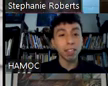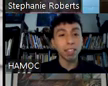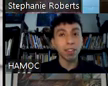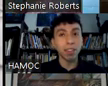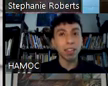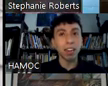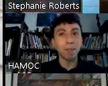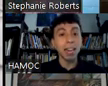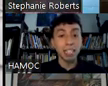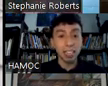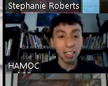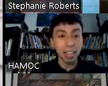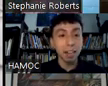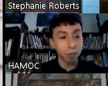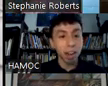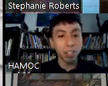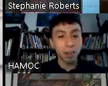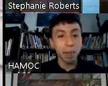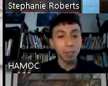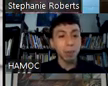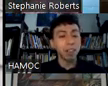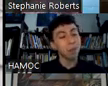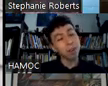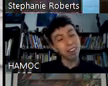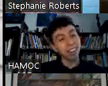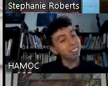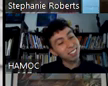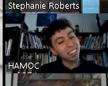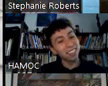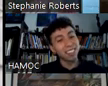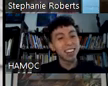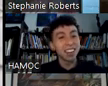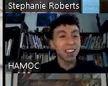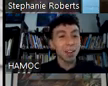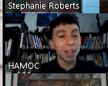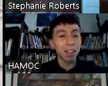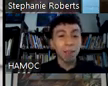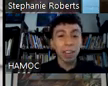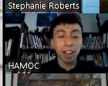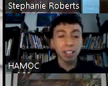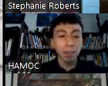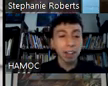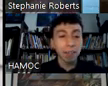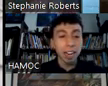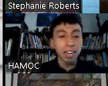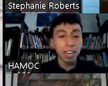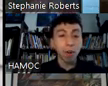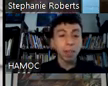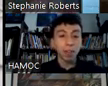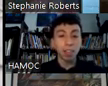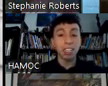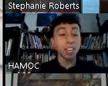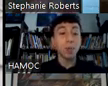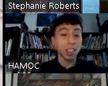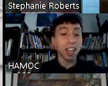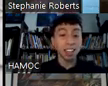up, because it kind of makes it that abstraction. It makes people like, what is this? I love that concept. I love the idea. And I hope